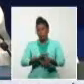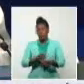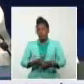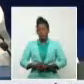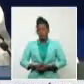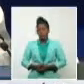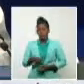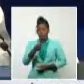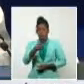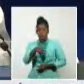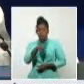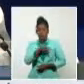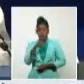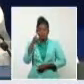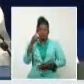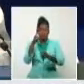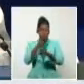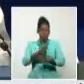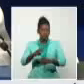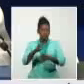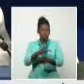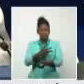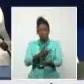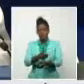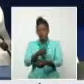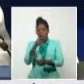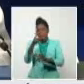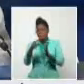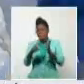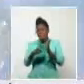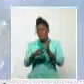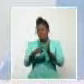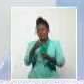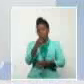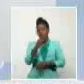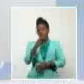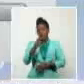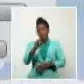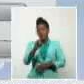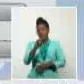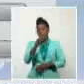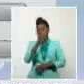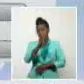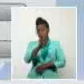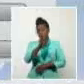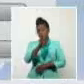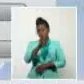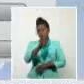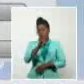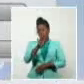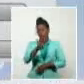5,264 people are under observation by the primary healthcare system.